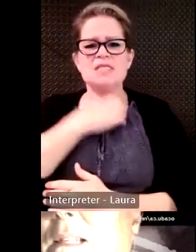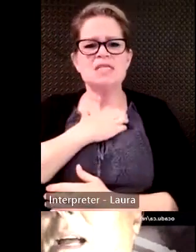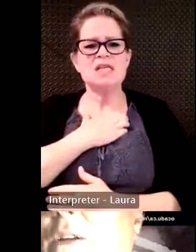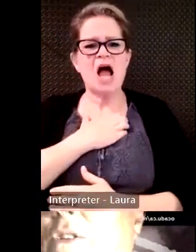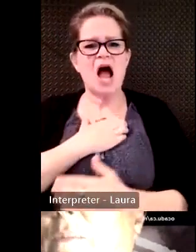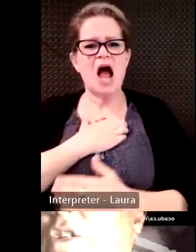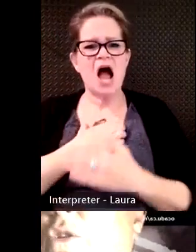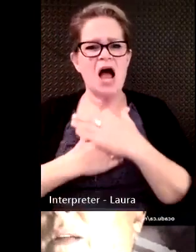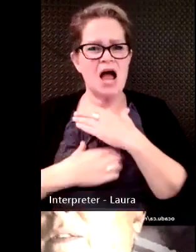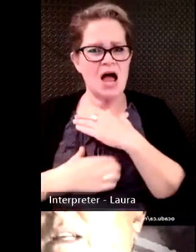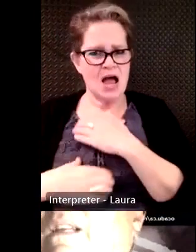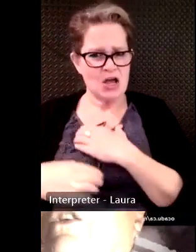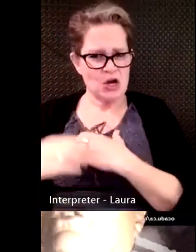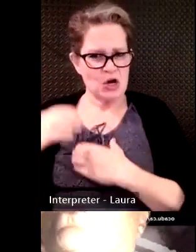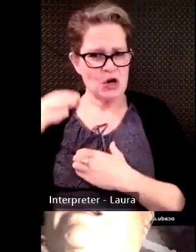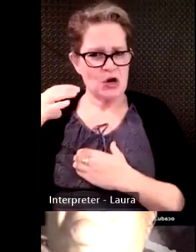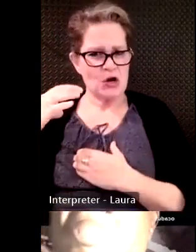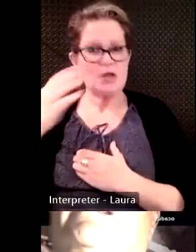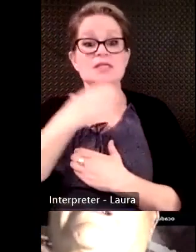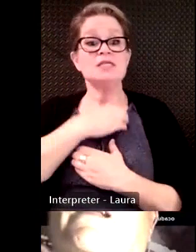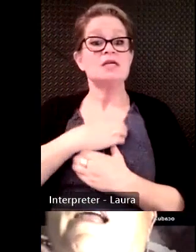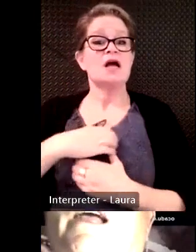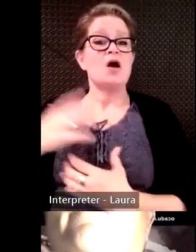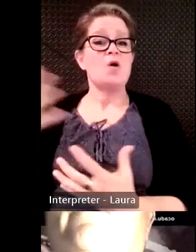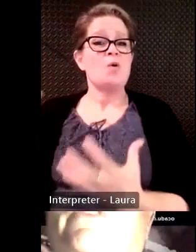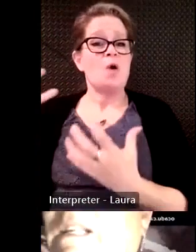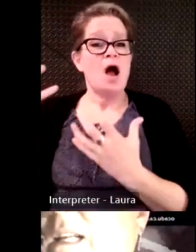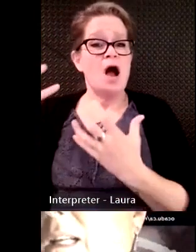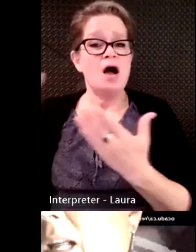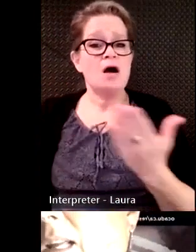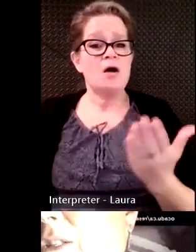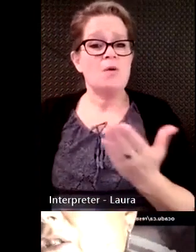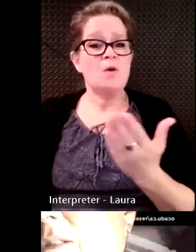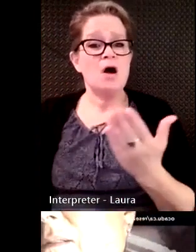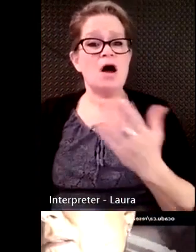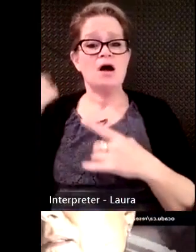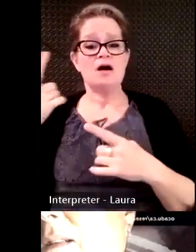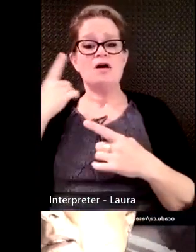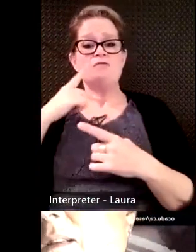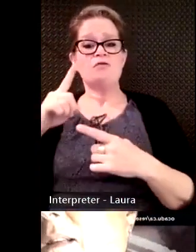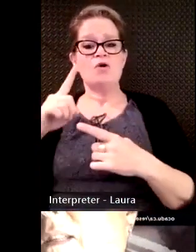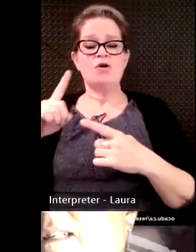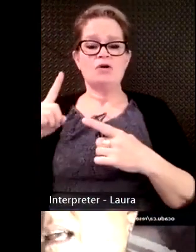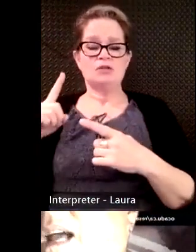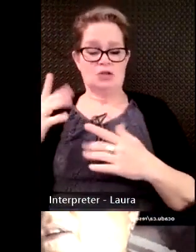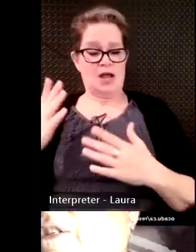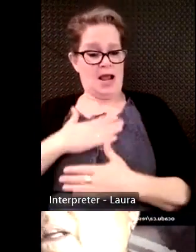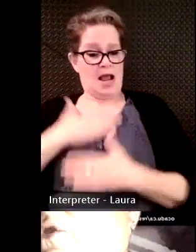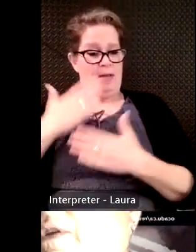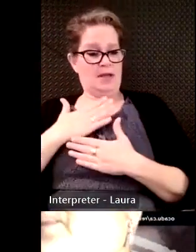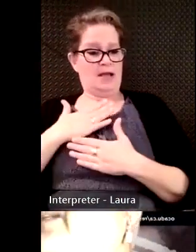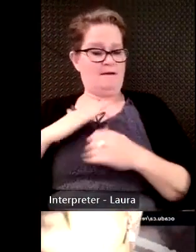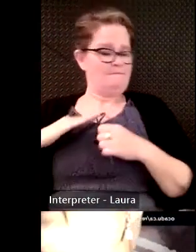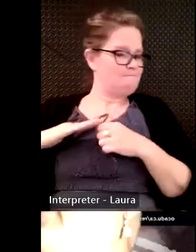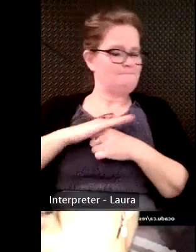The desire to be joyfully, creatively, and fully engaged. The desire to